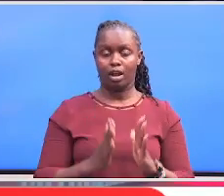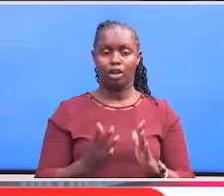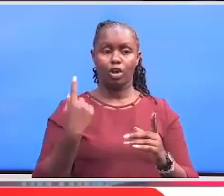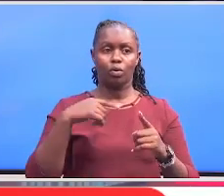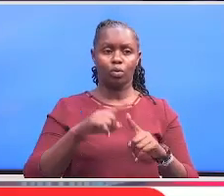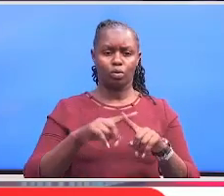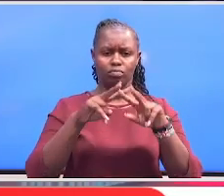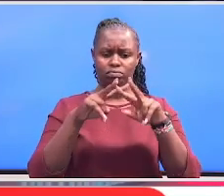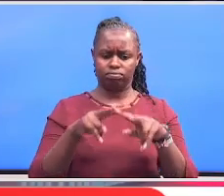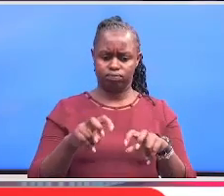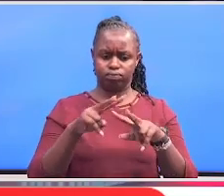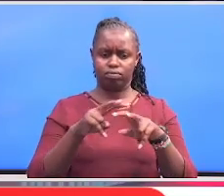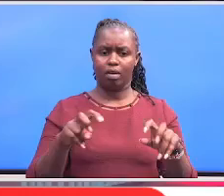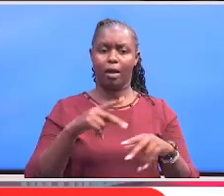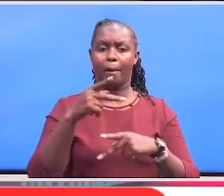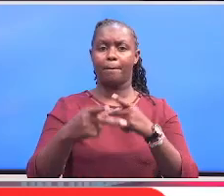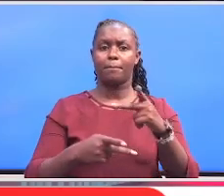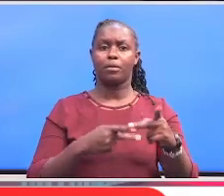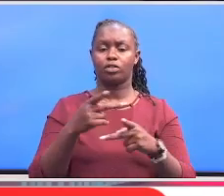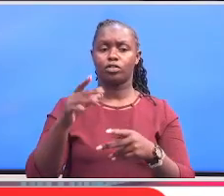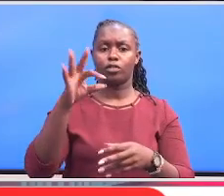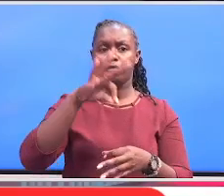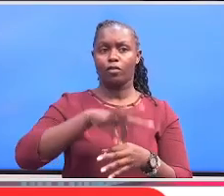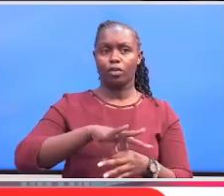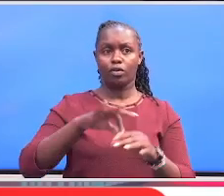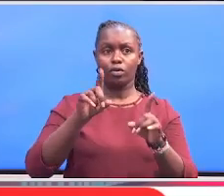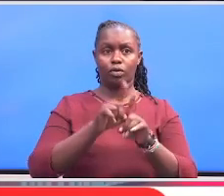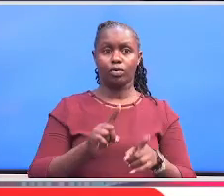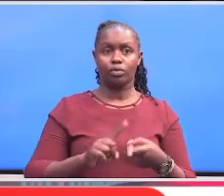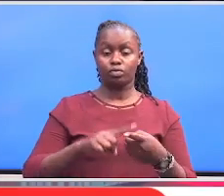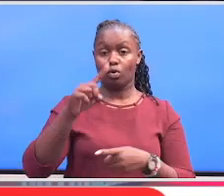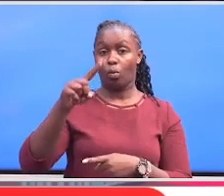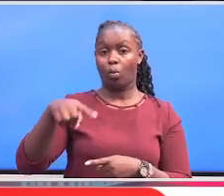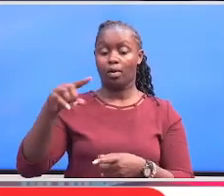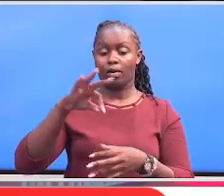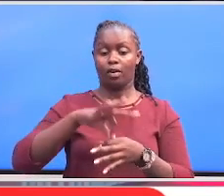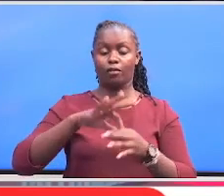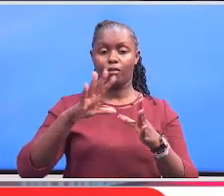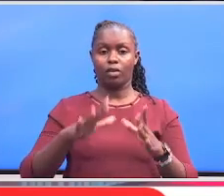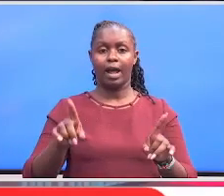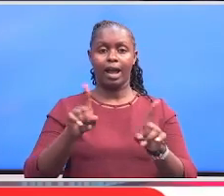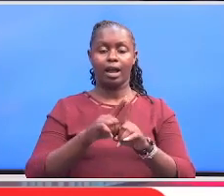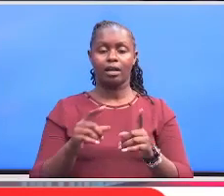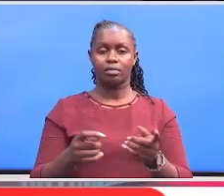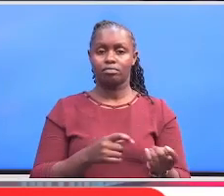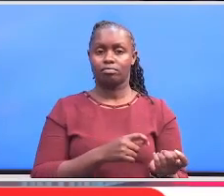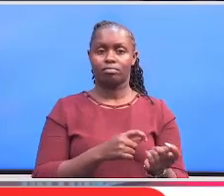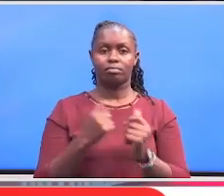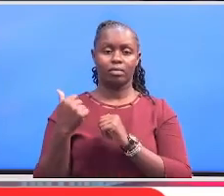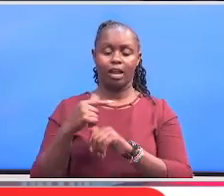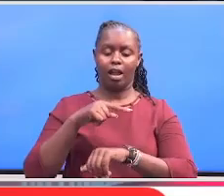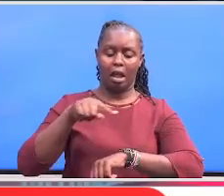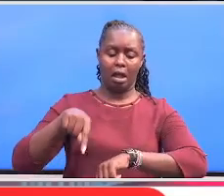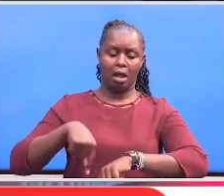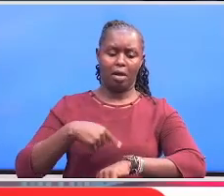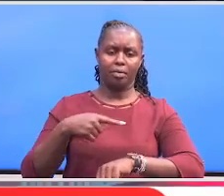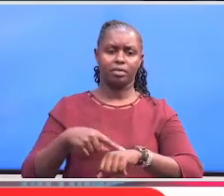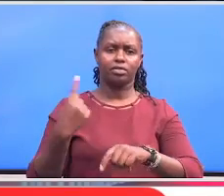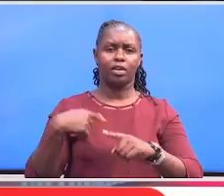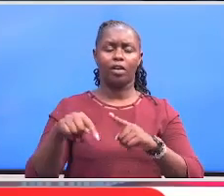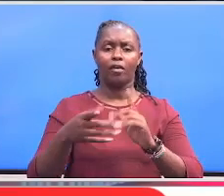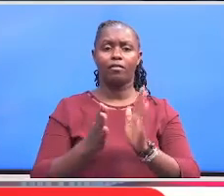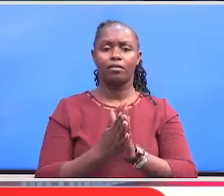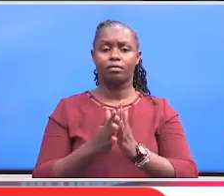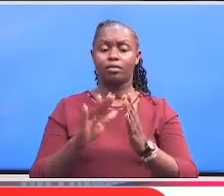An idea, he says, will enhance voting among eligible voters as it eliminates hours of queuing on voting days